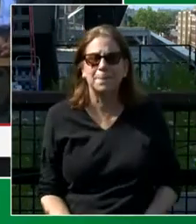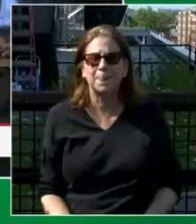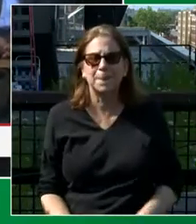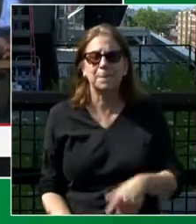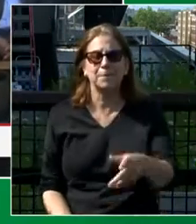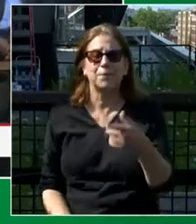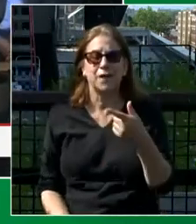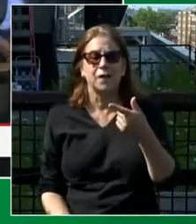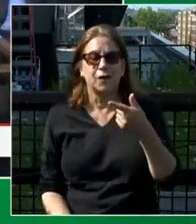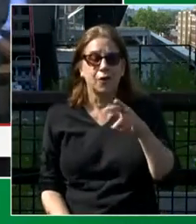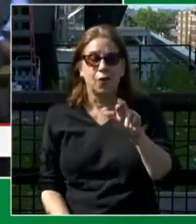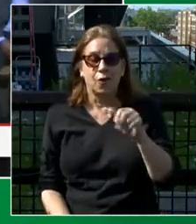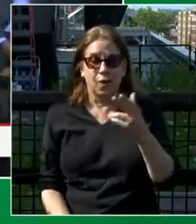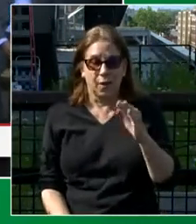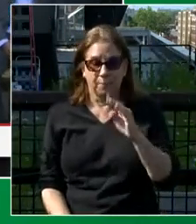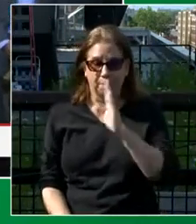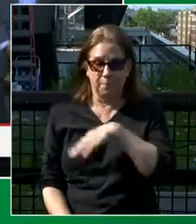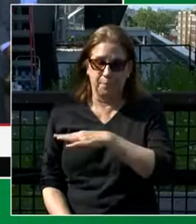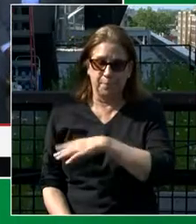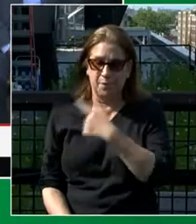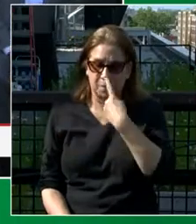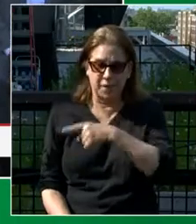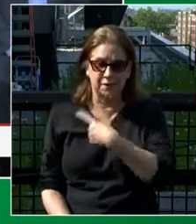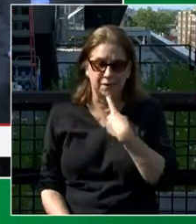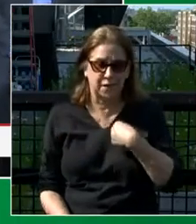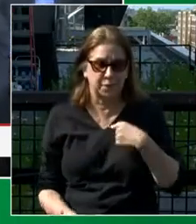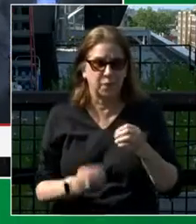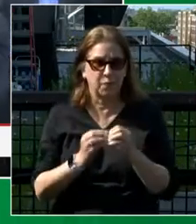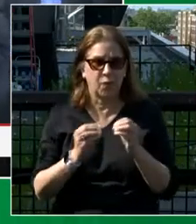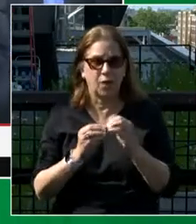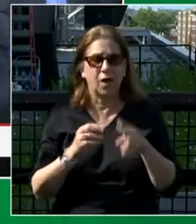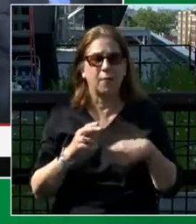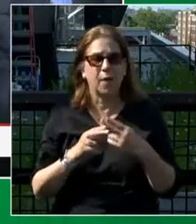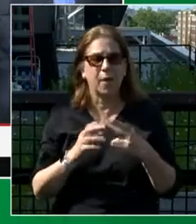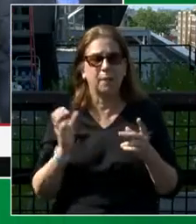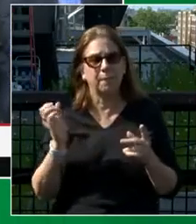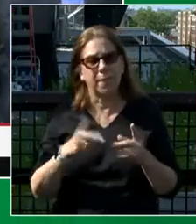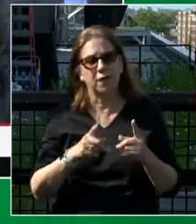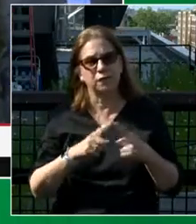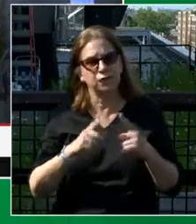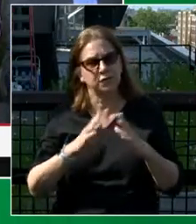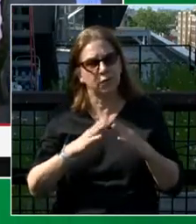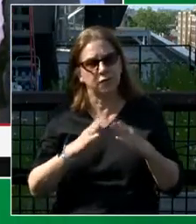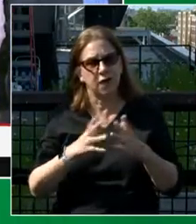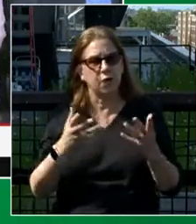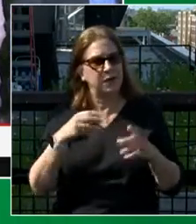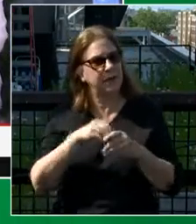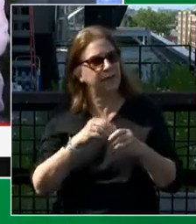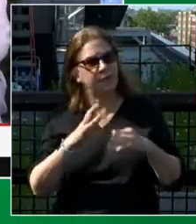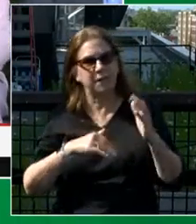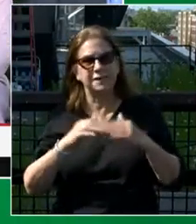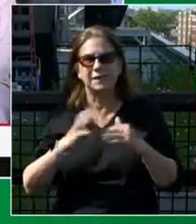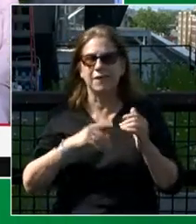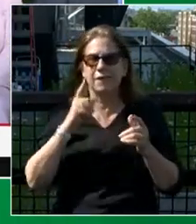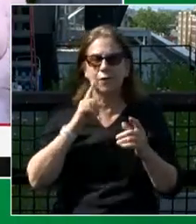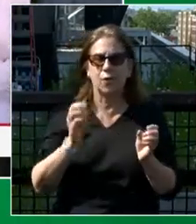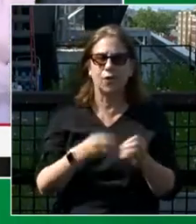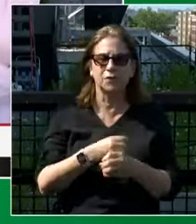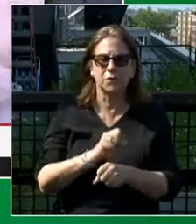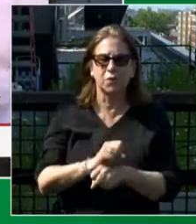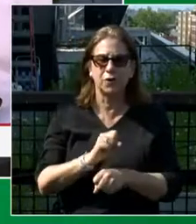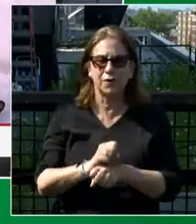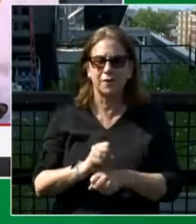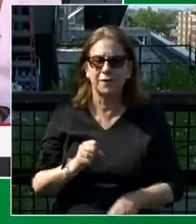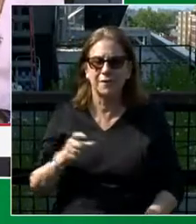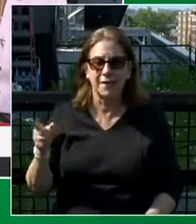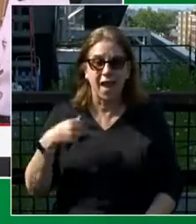the experience for your team. Yeah, well, first, I wish I could return to the office here. What a beautiful facility. Absolutely. So thanks to the Eaton. We're right down